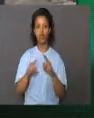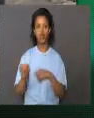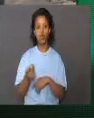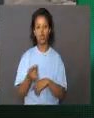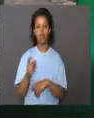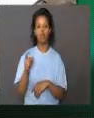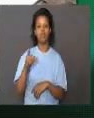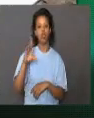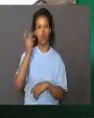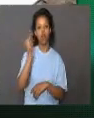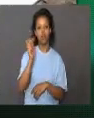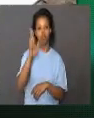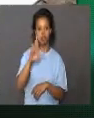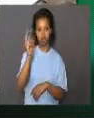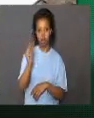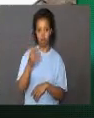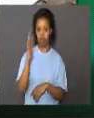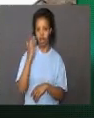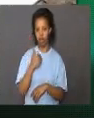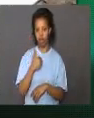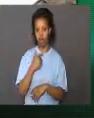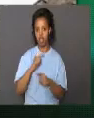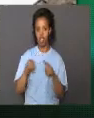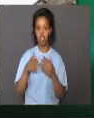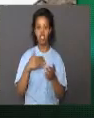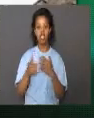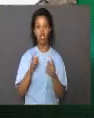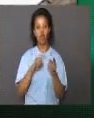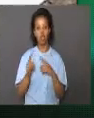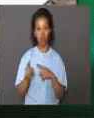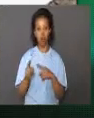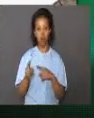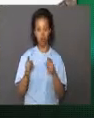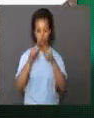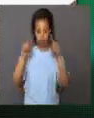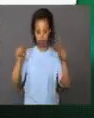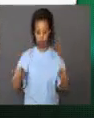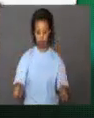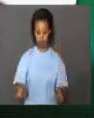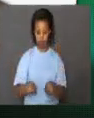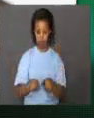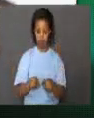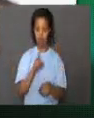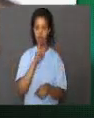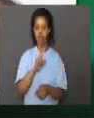of quadrats, but the simplest type is a square metal